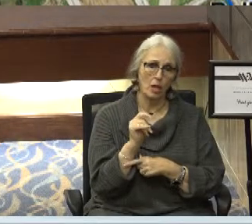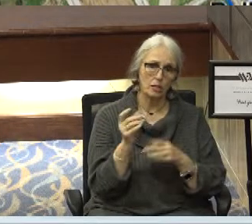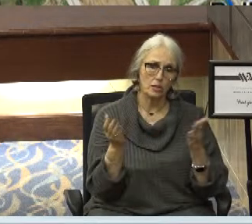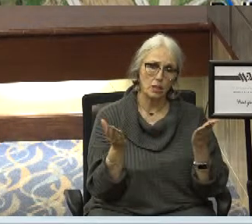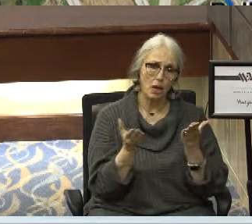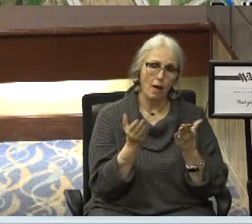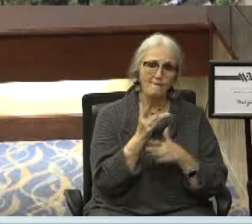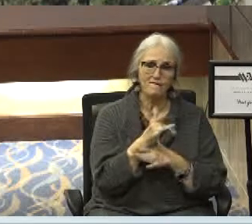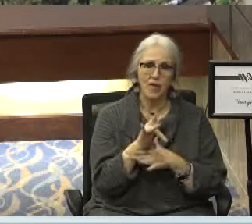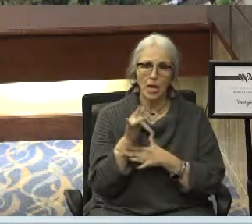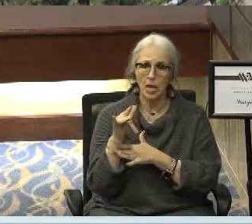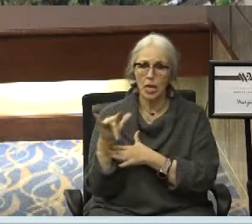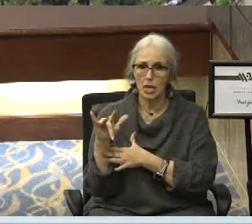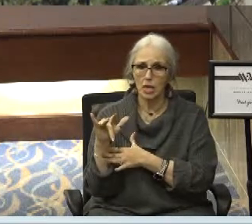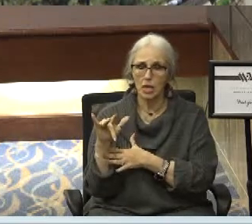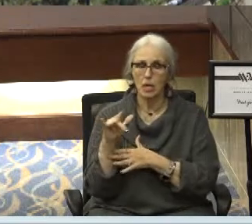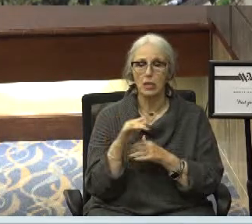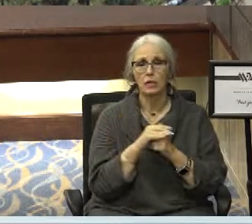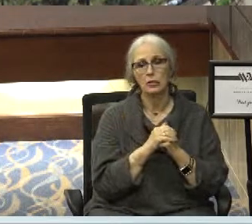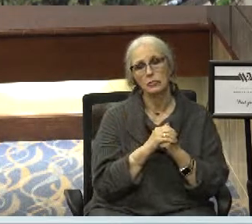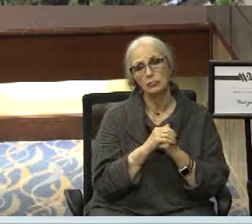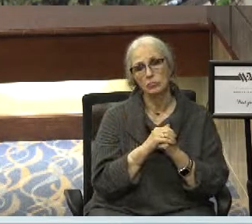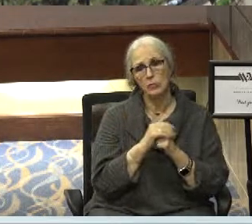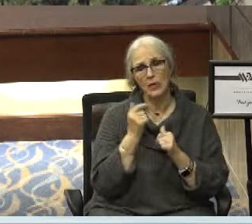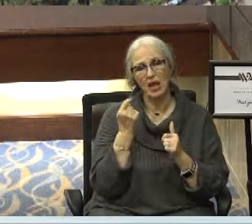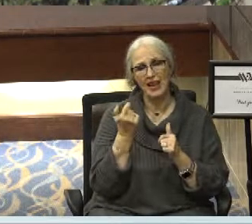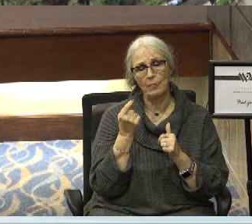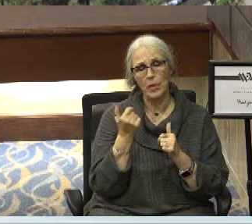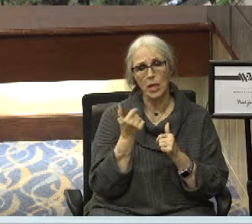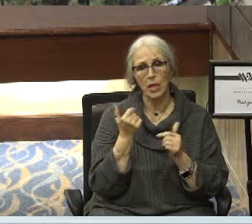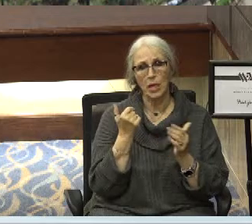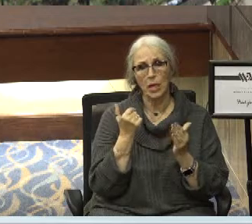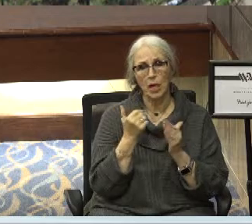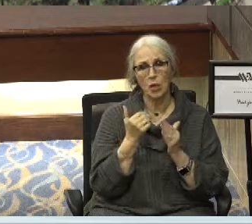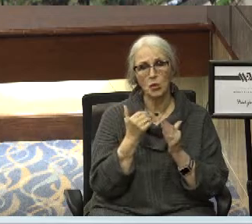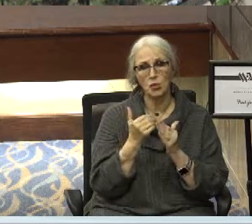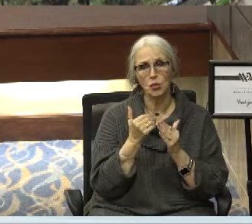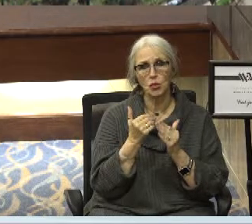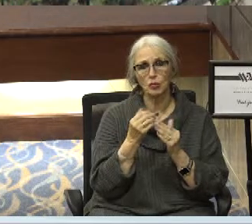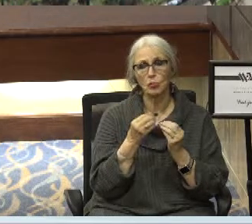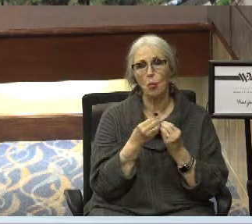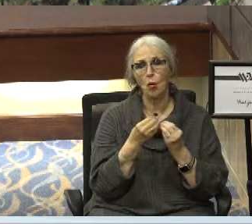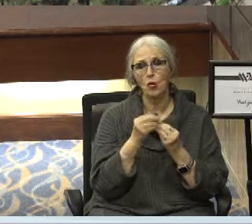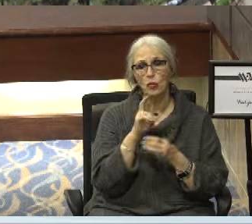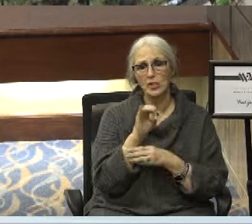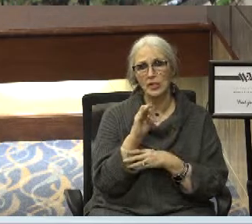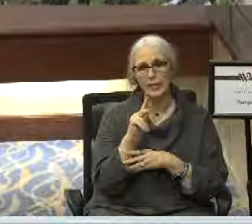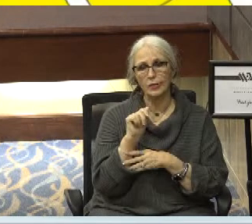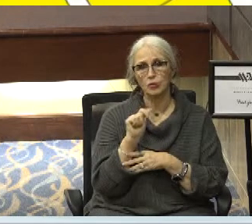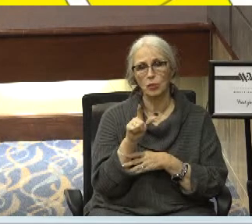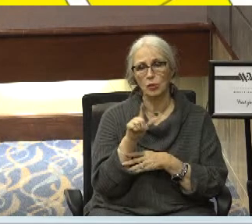They're vacant lots. Looking up a little bit closer, you can see it's in a residential area.